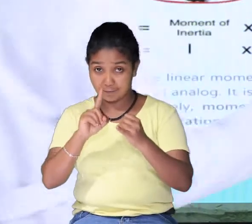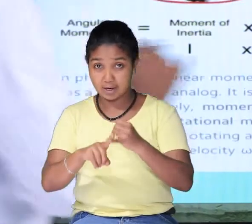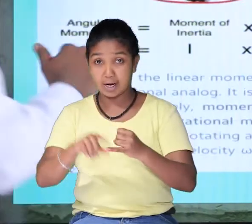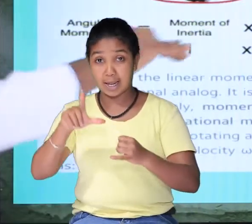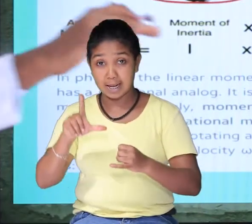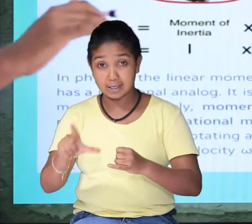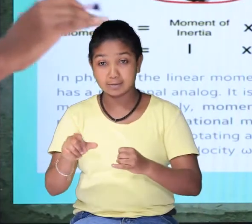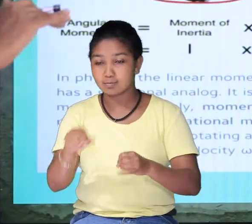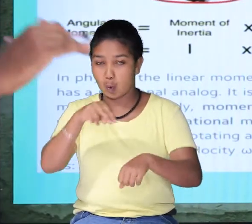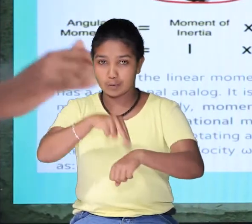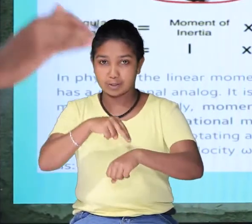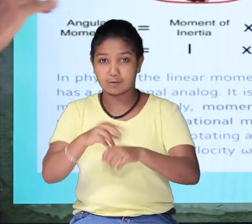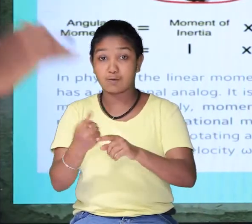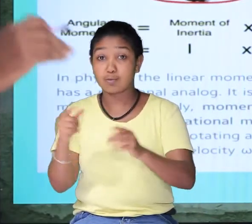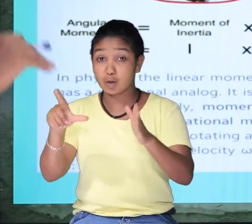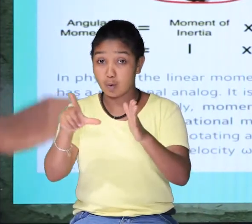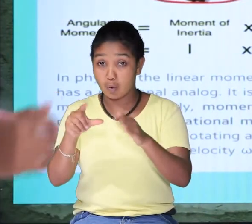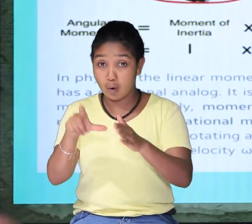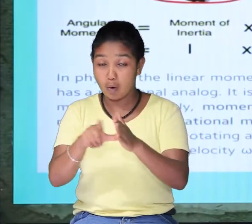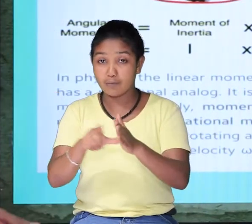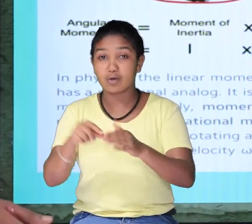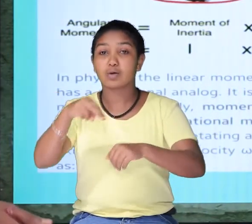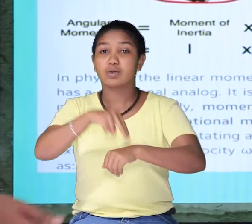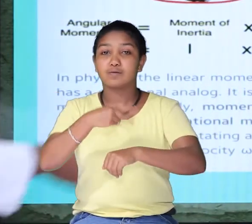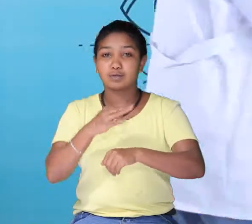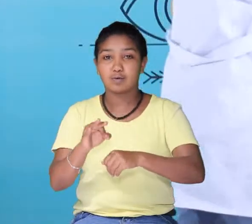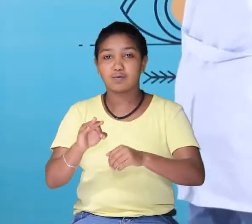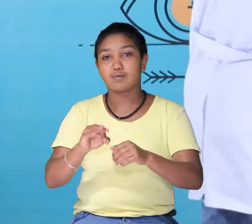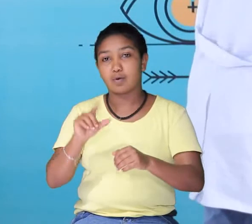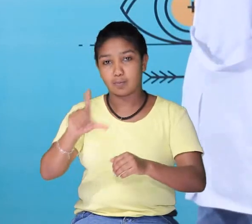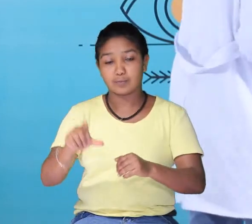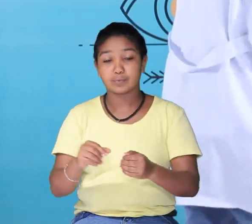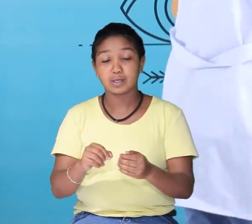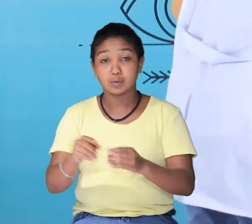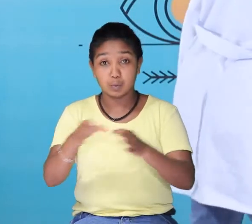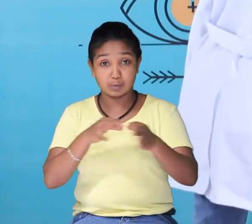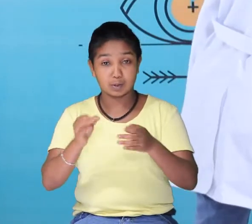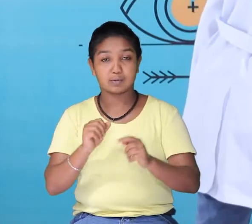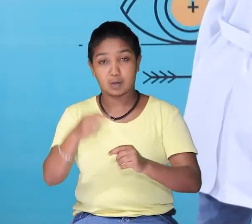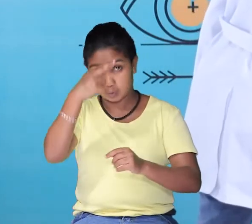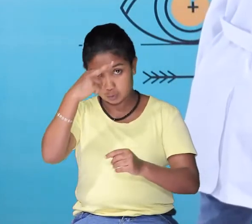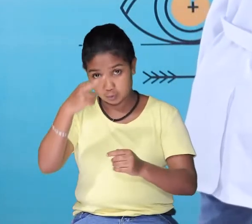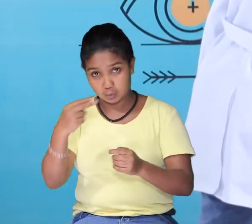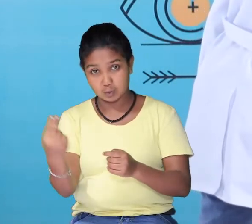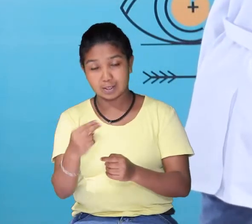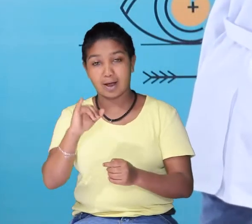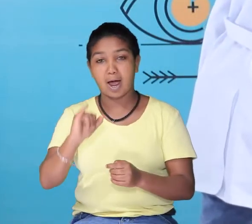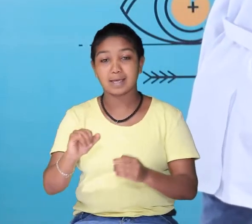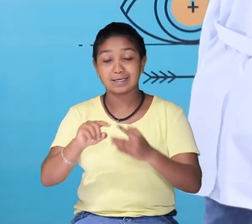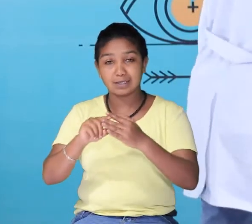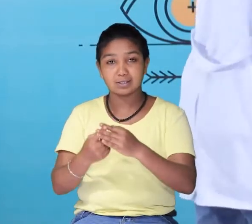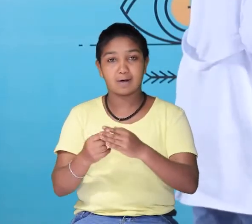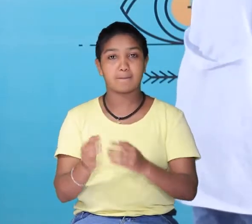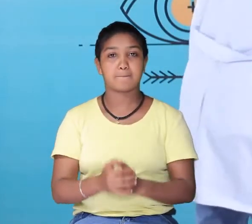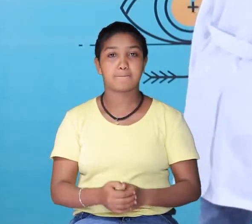angular momentum remains constant from the law of conservation of angular momentum. And it's possible to express it using I